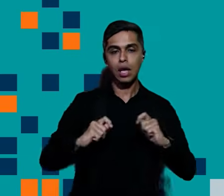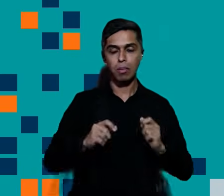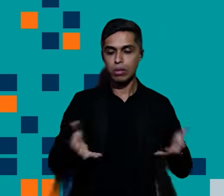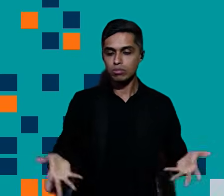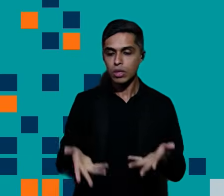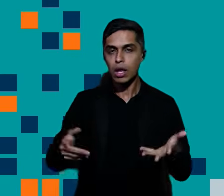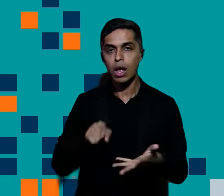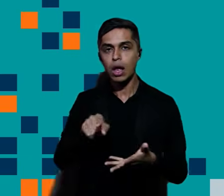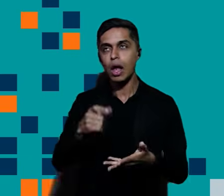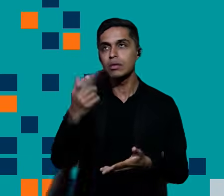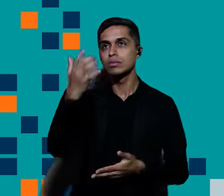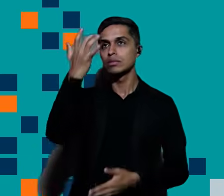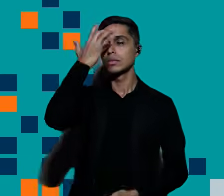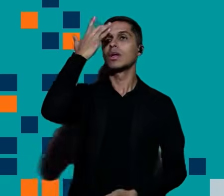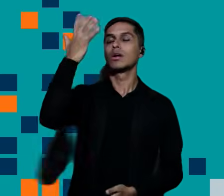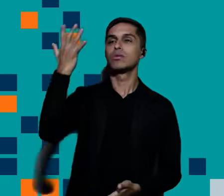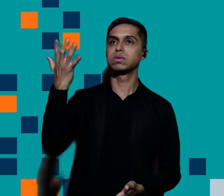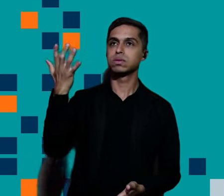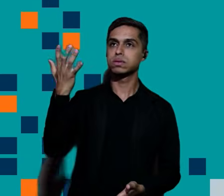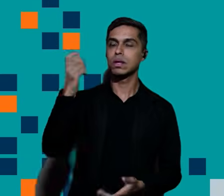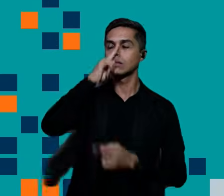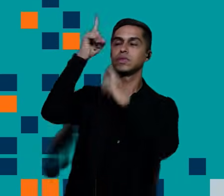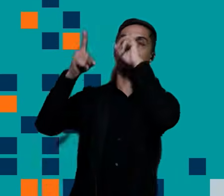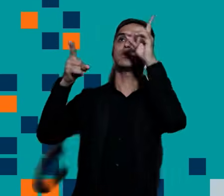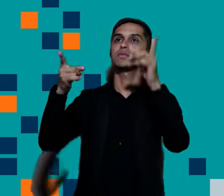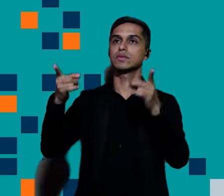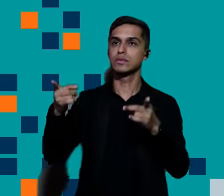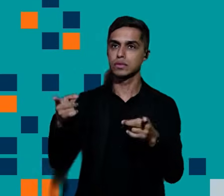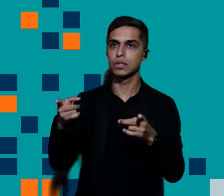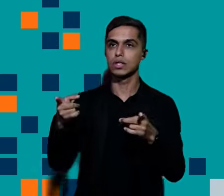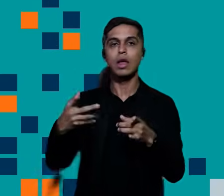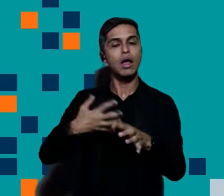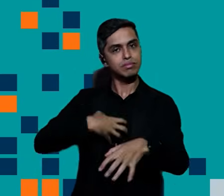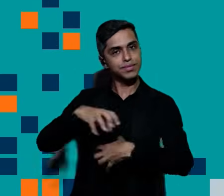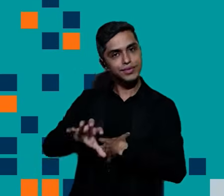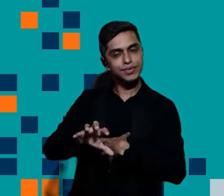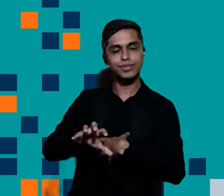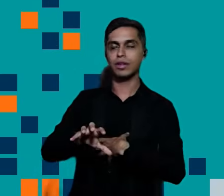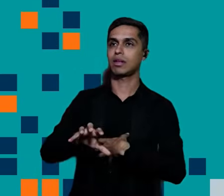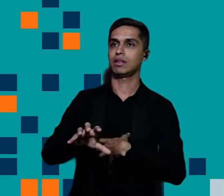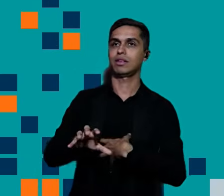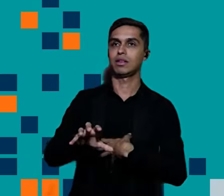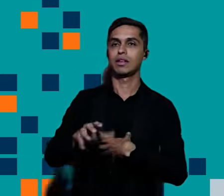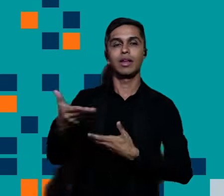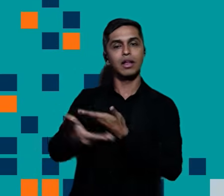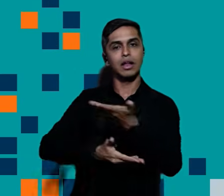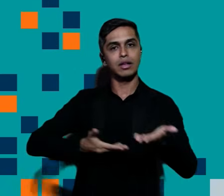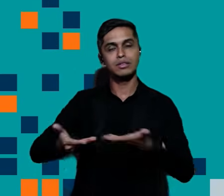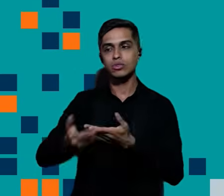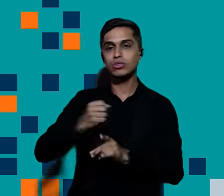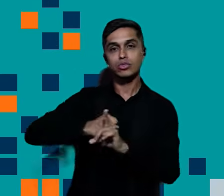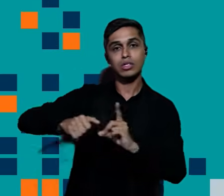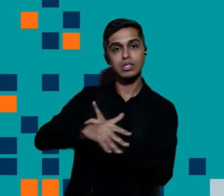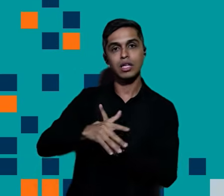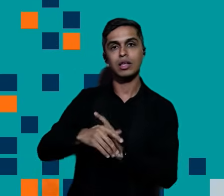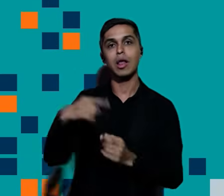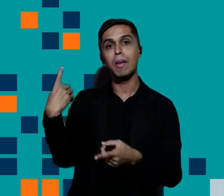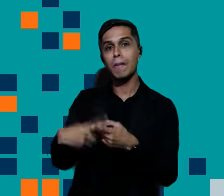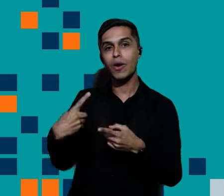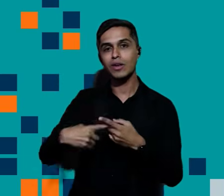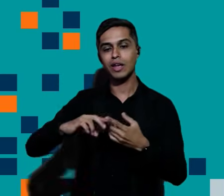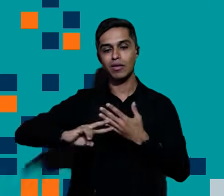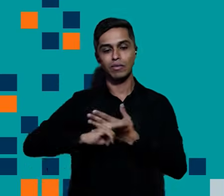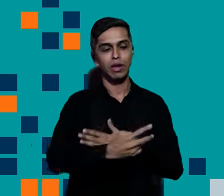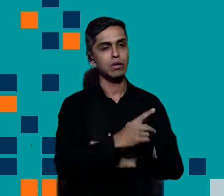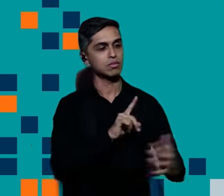memory, creativity, empathy, social interaction as a result of the choices we decide